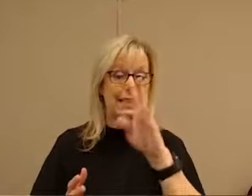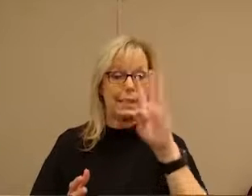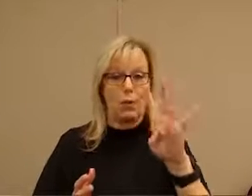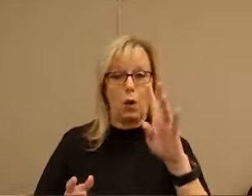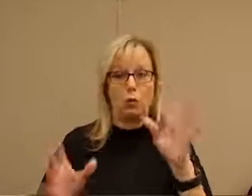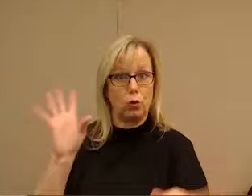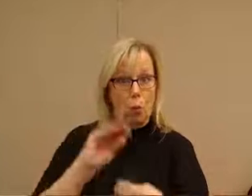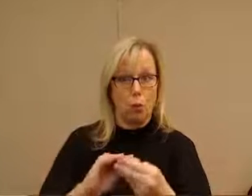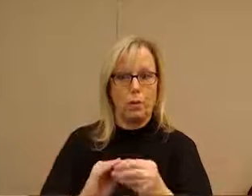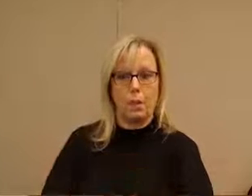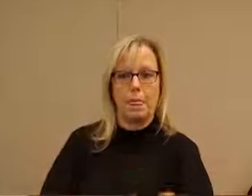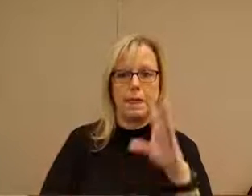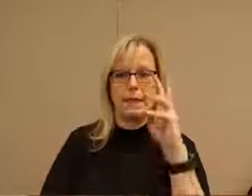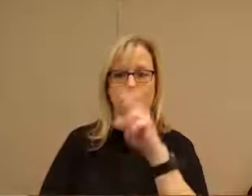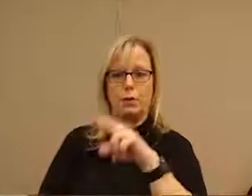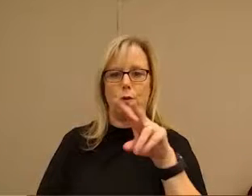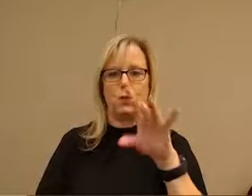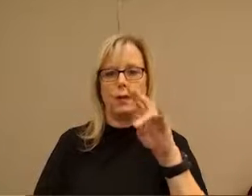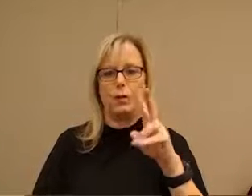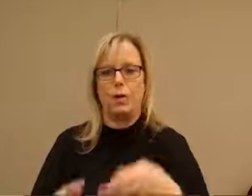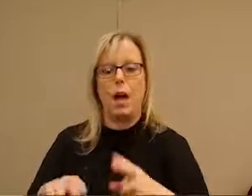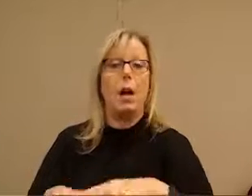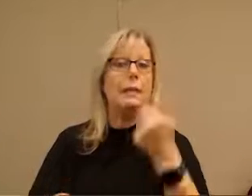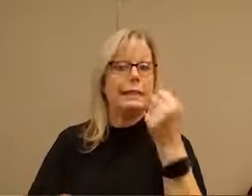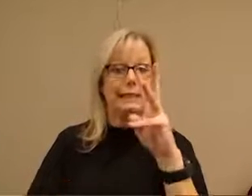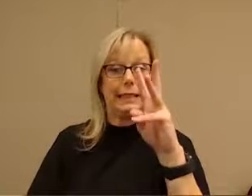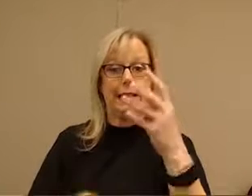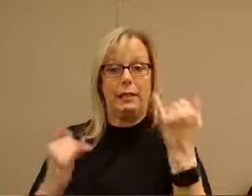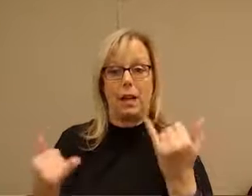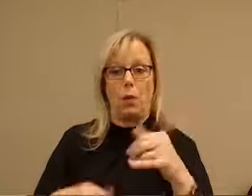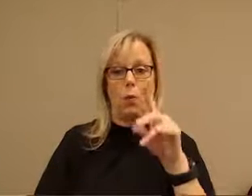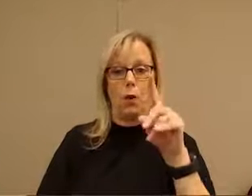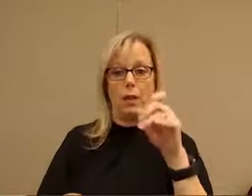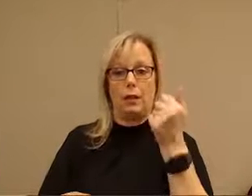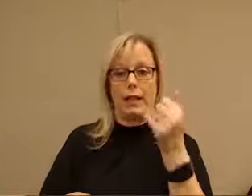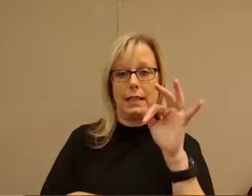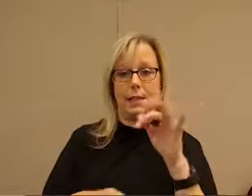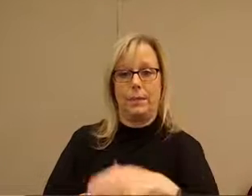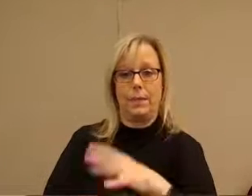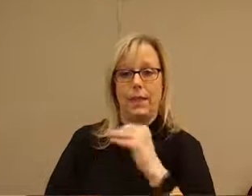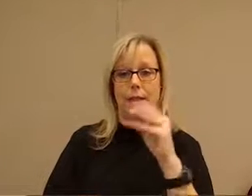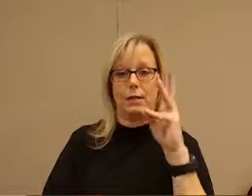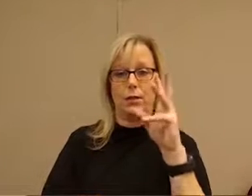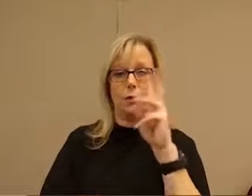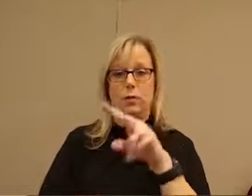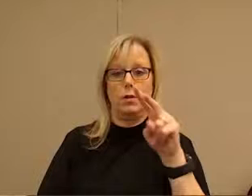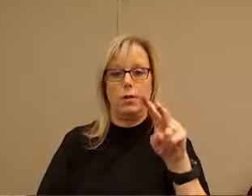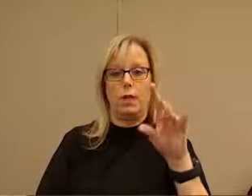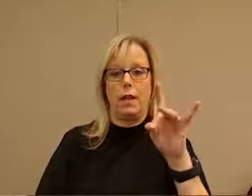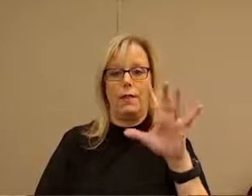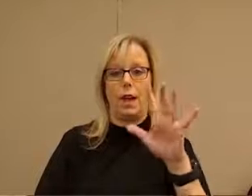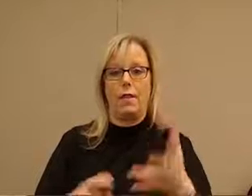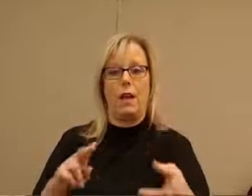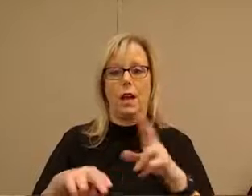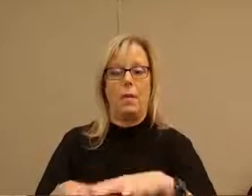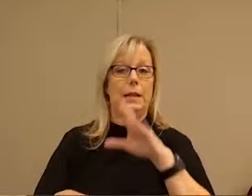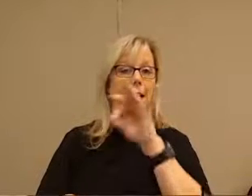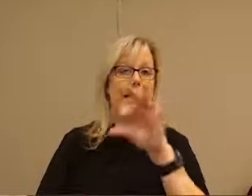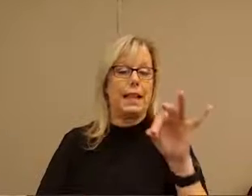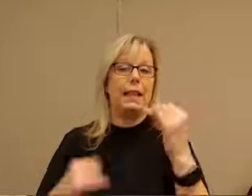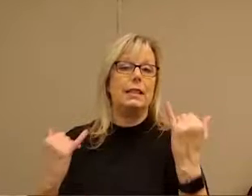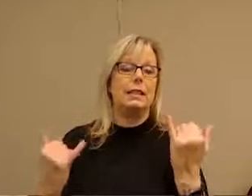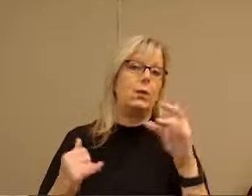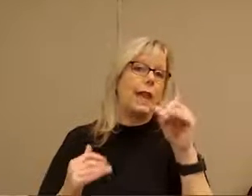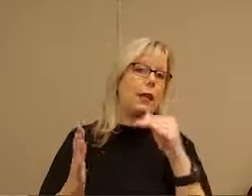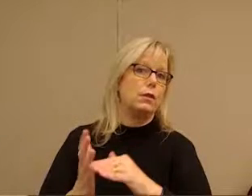6,764 total. 62282 up 16 to 119. 62285 up